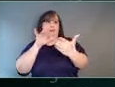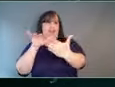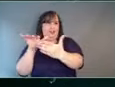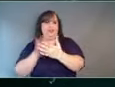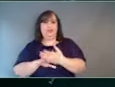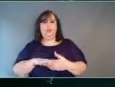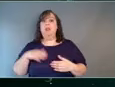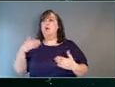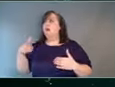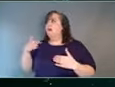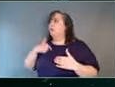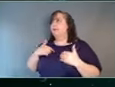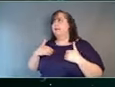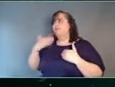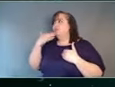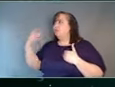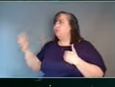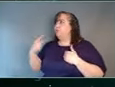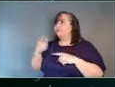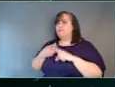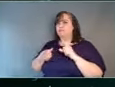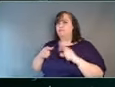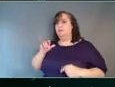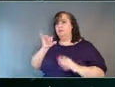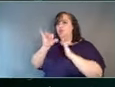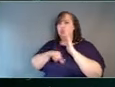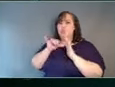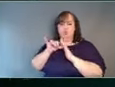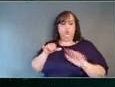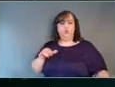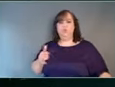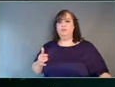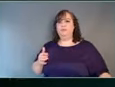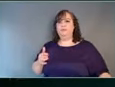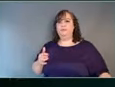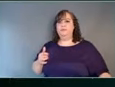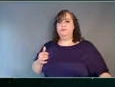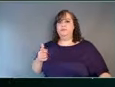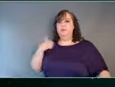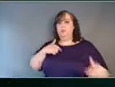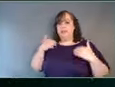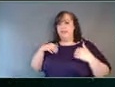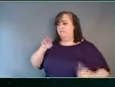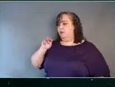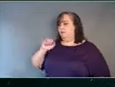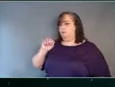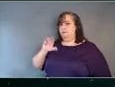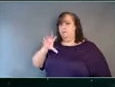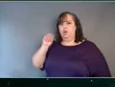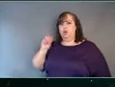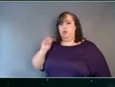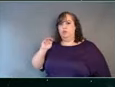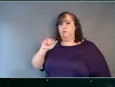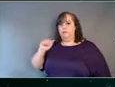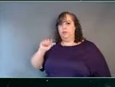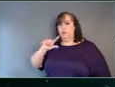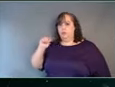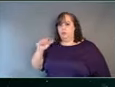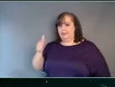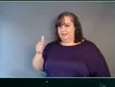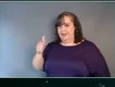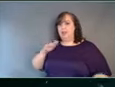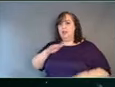have Marco Ma 2010. Who asks, why aren't the DART solar panels symmetrical?